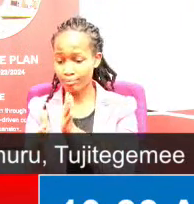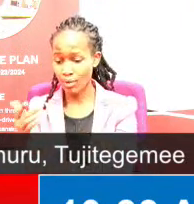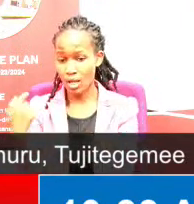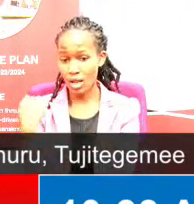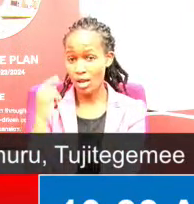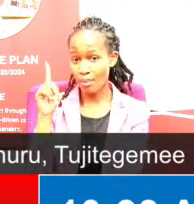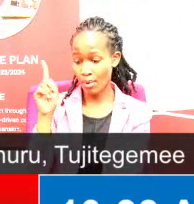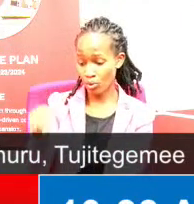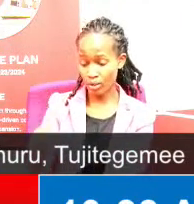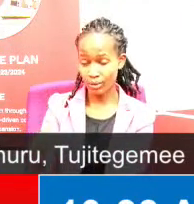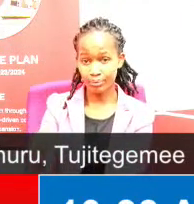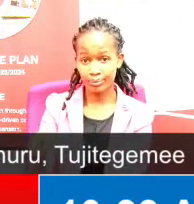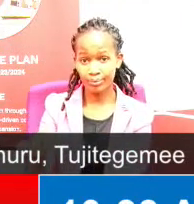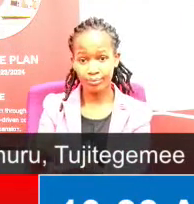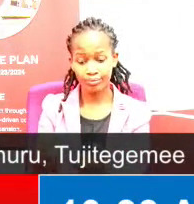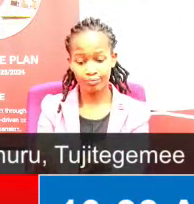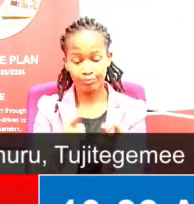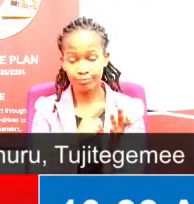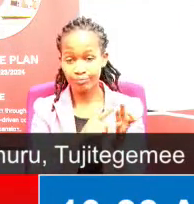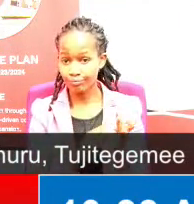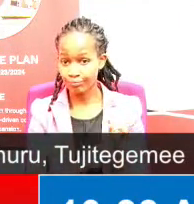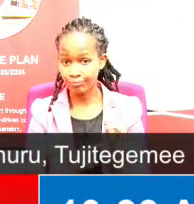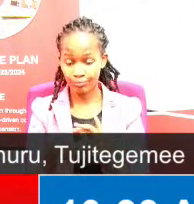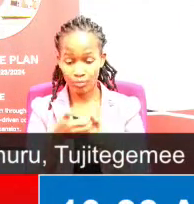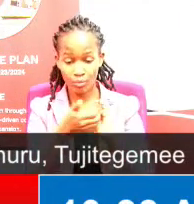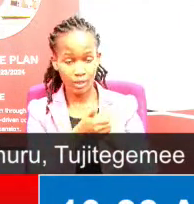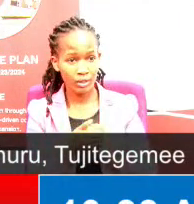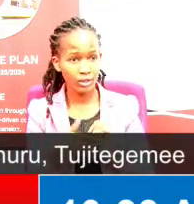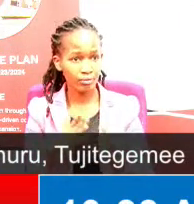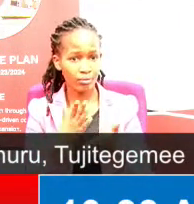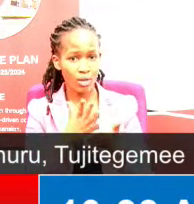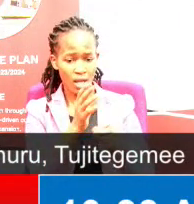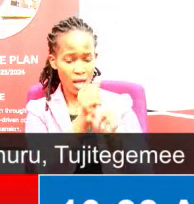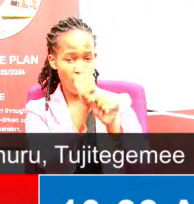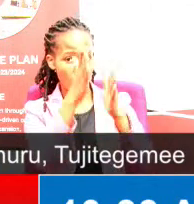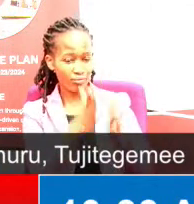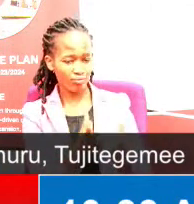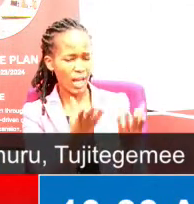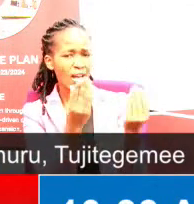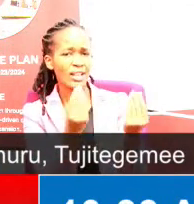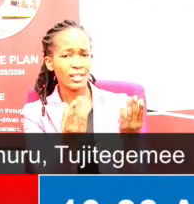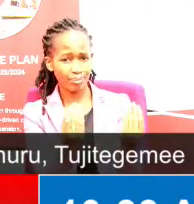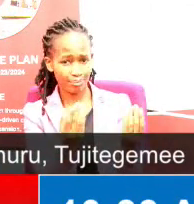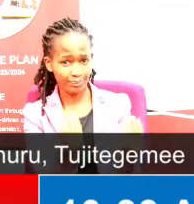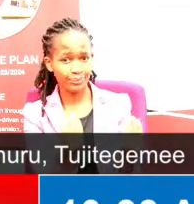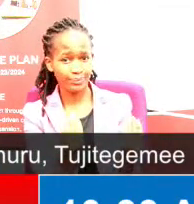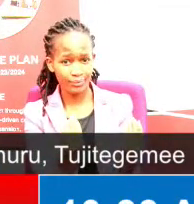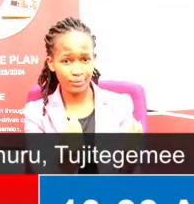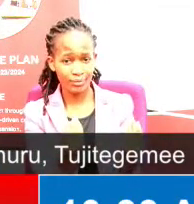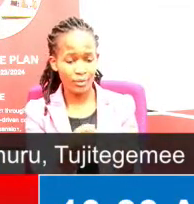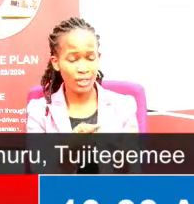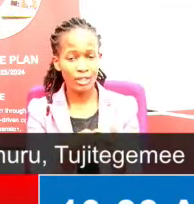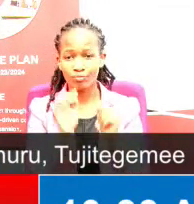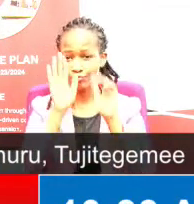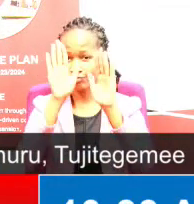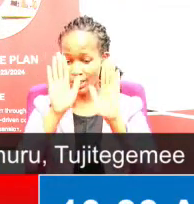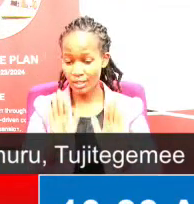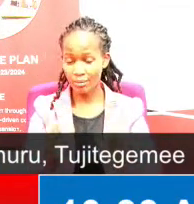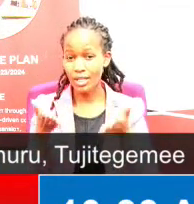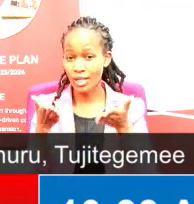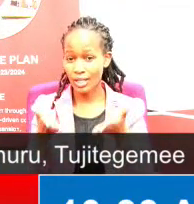number one, and we've been engaging our stakeholders, so tax simplification is a key one.